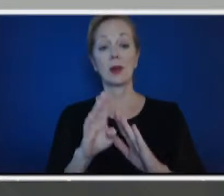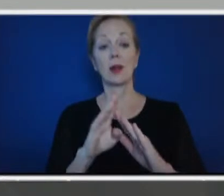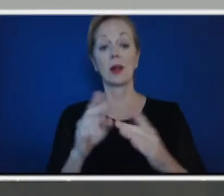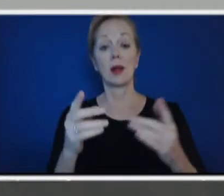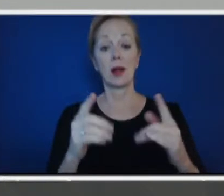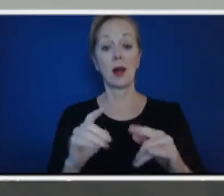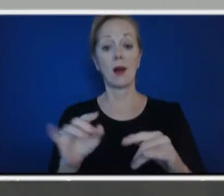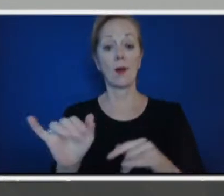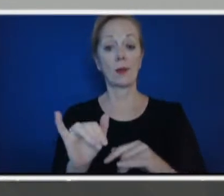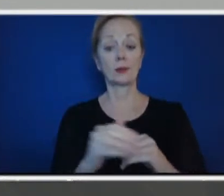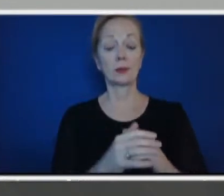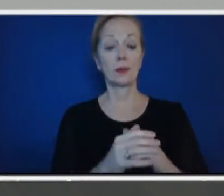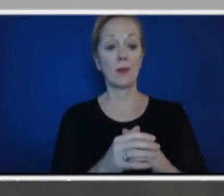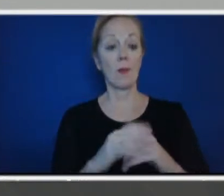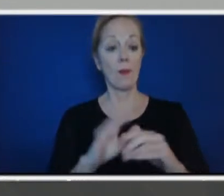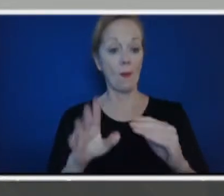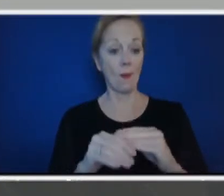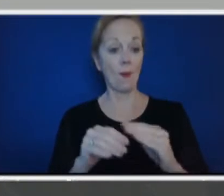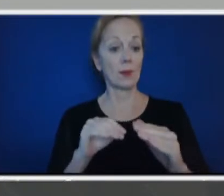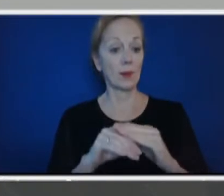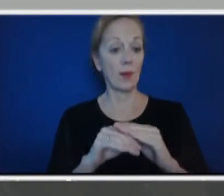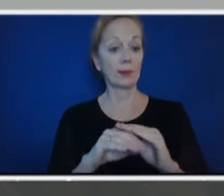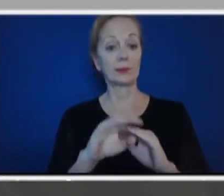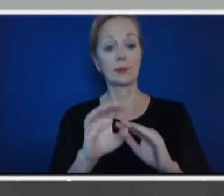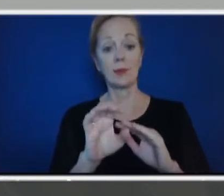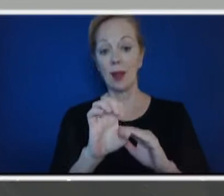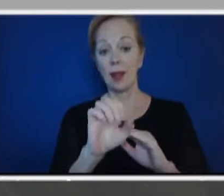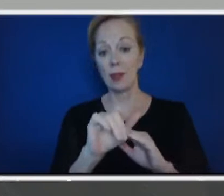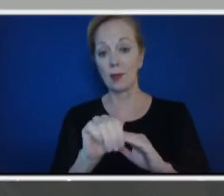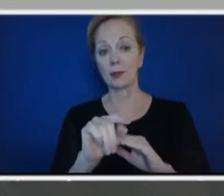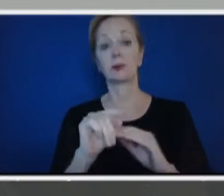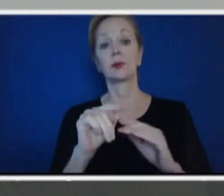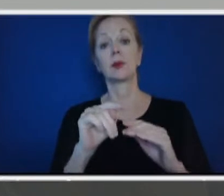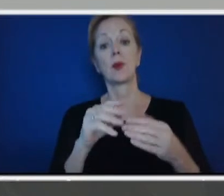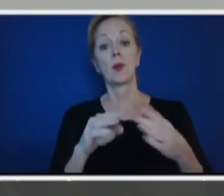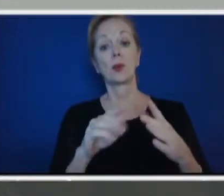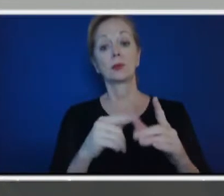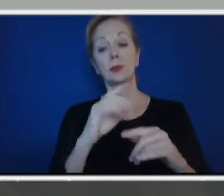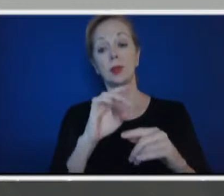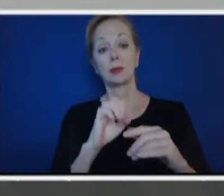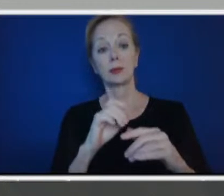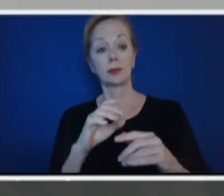well. Did add some access from Element Way and Coltmore Lane. Does some